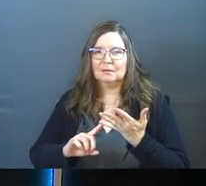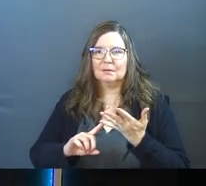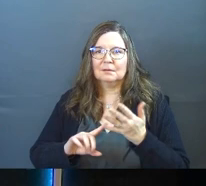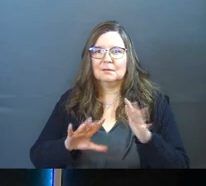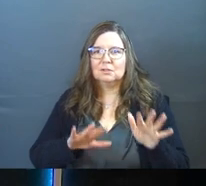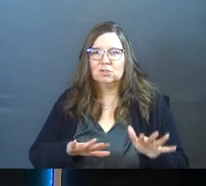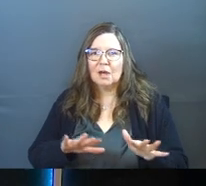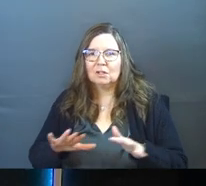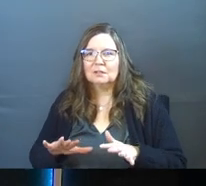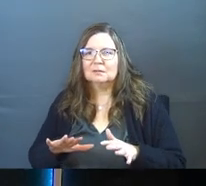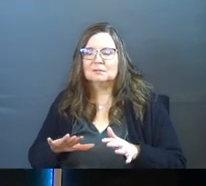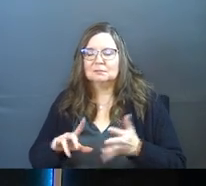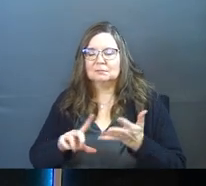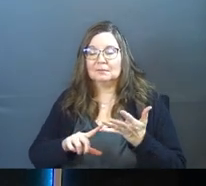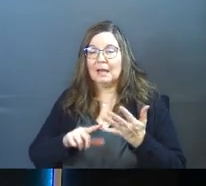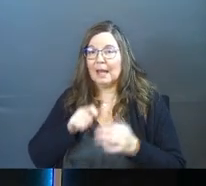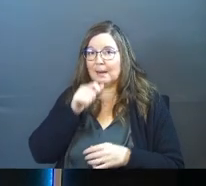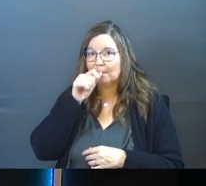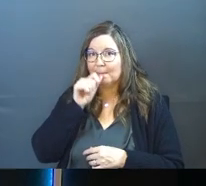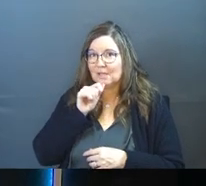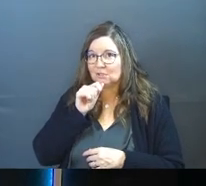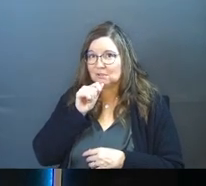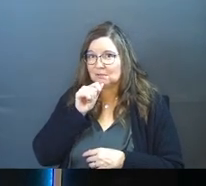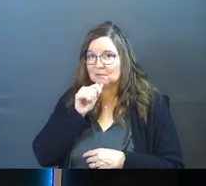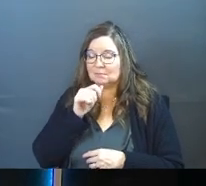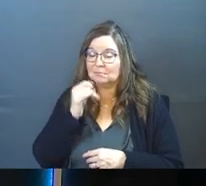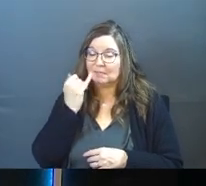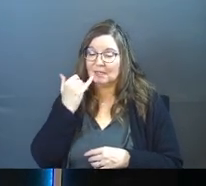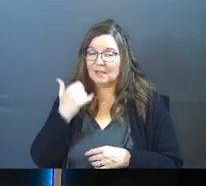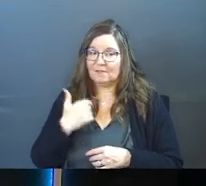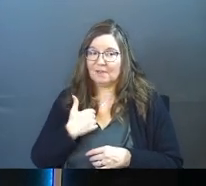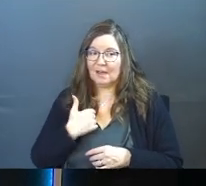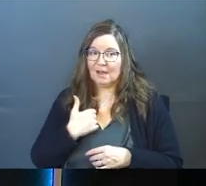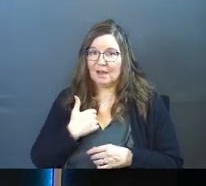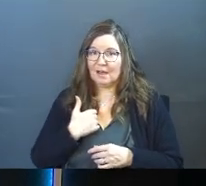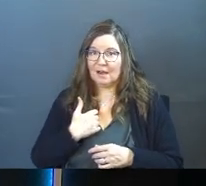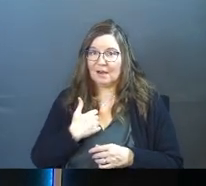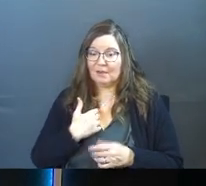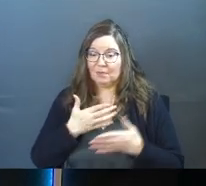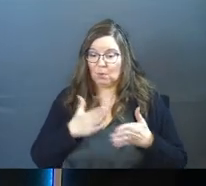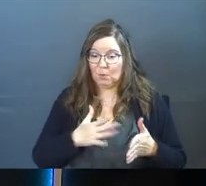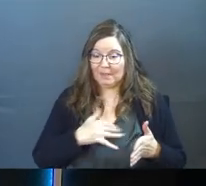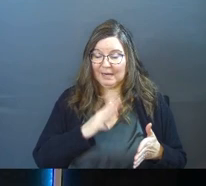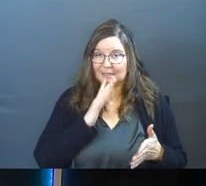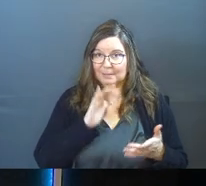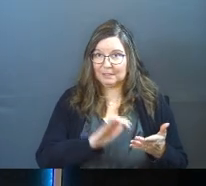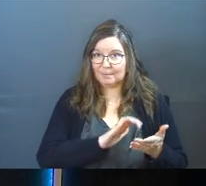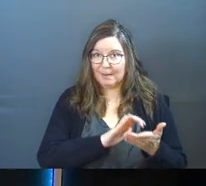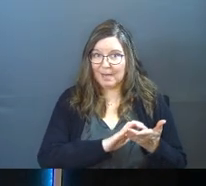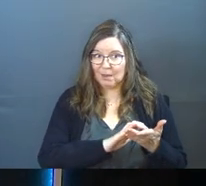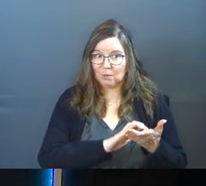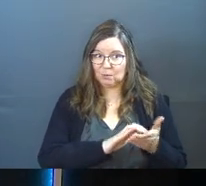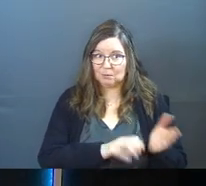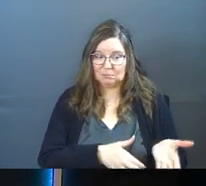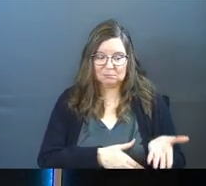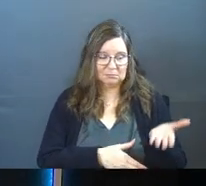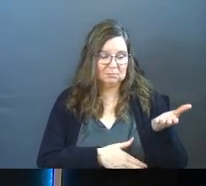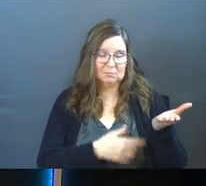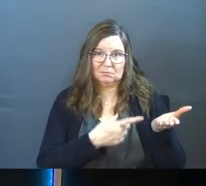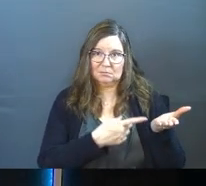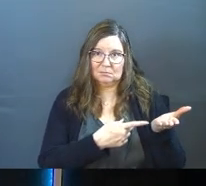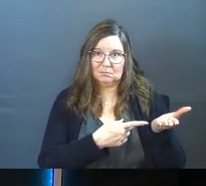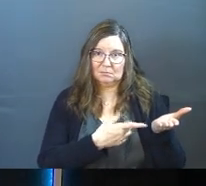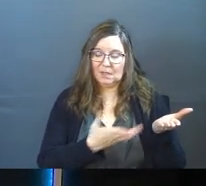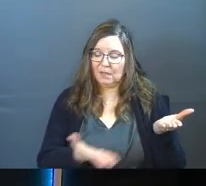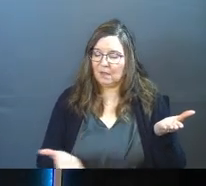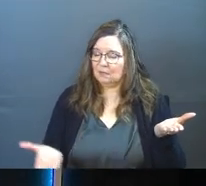patience. If I held up the way I speak to my spouse in this hand, and